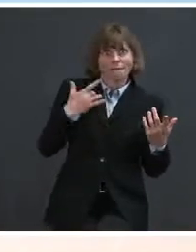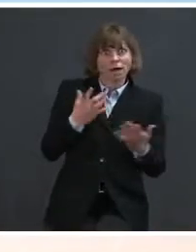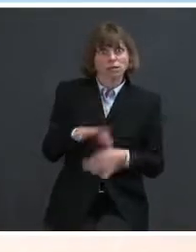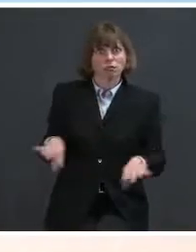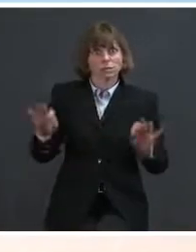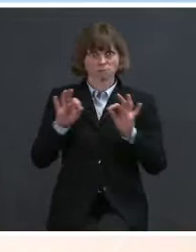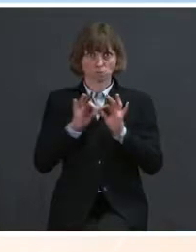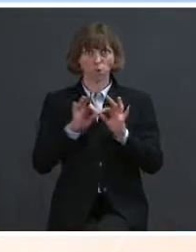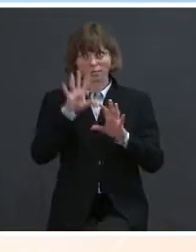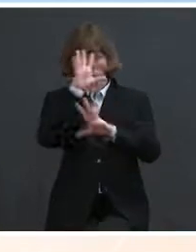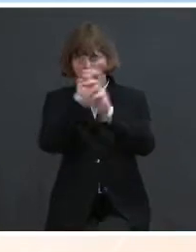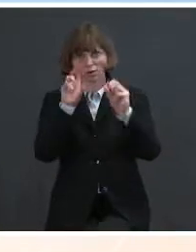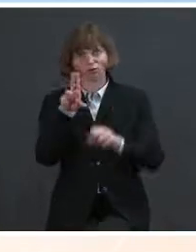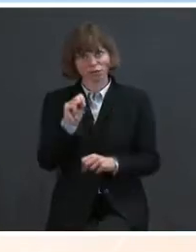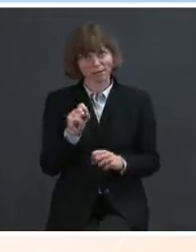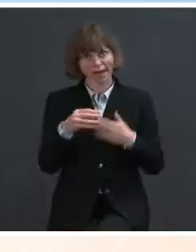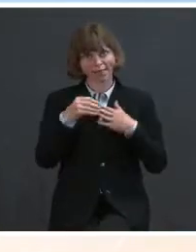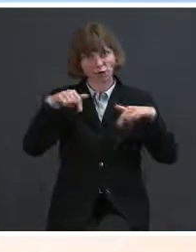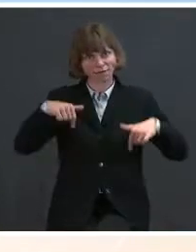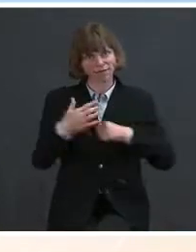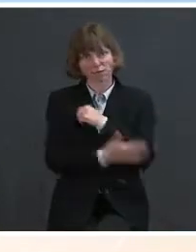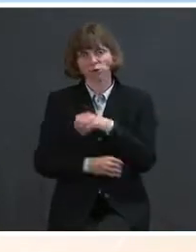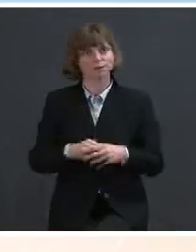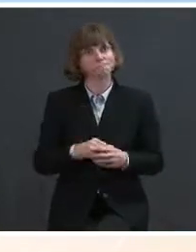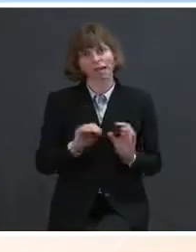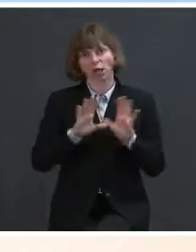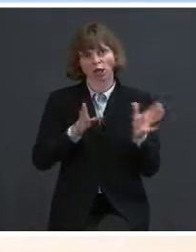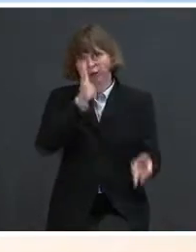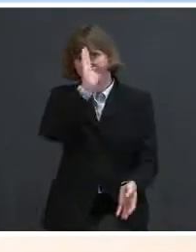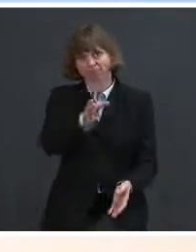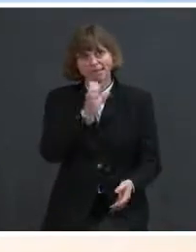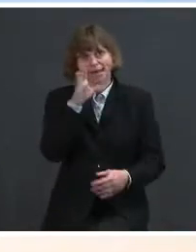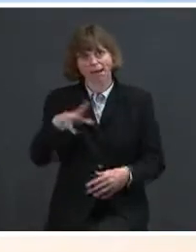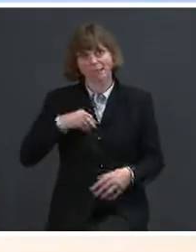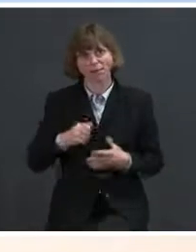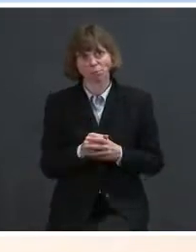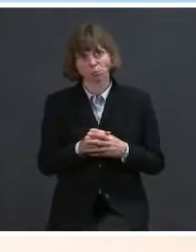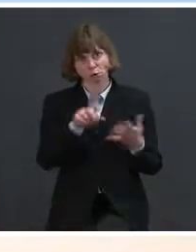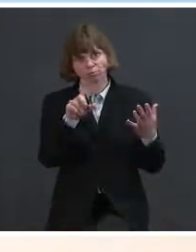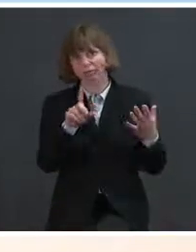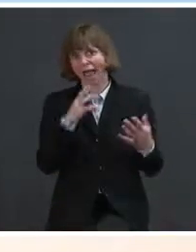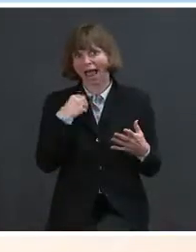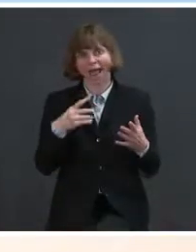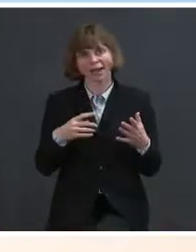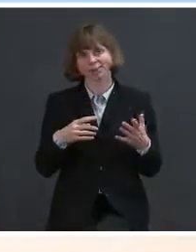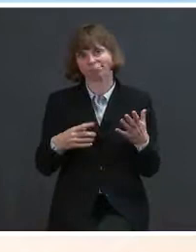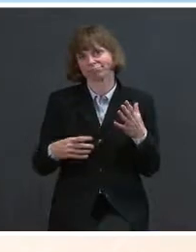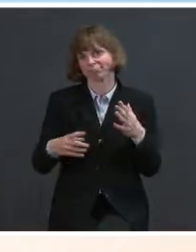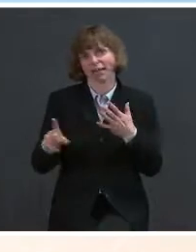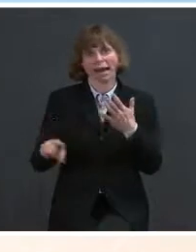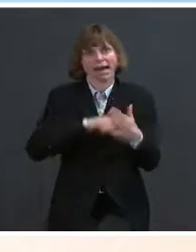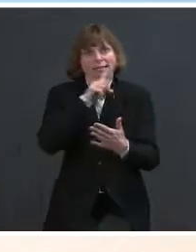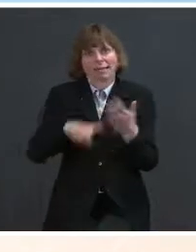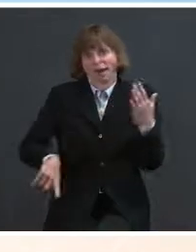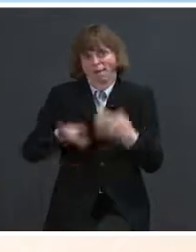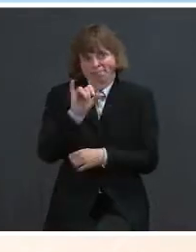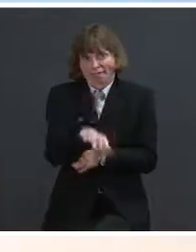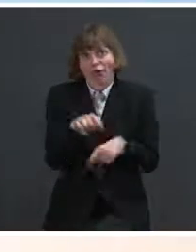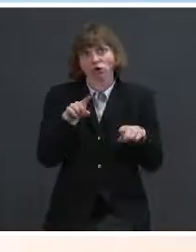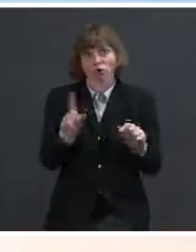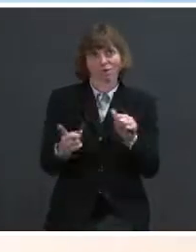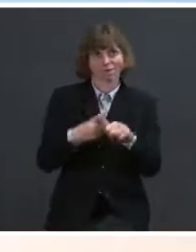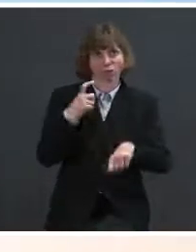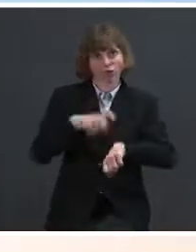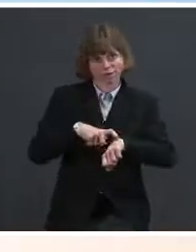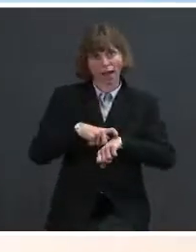and leader of this country to make clear that that's not acceptable and to condemn that during his first primetime address. And so that was more, not a